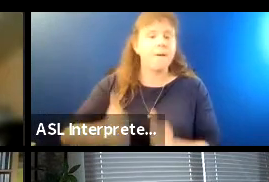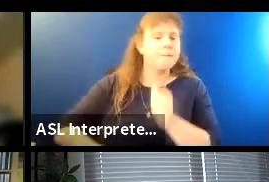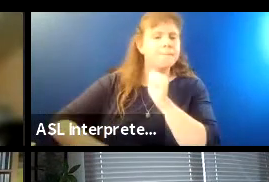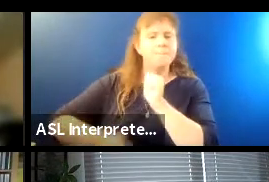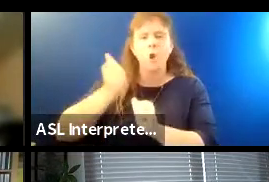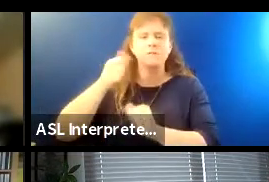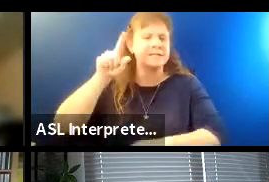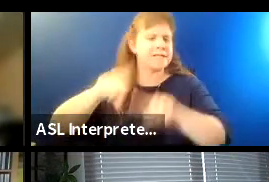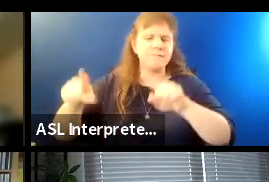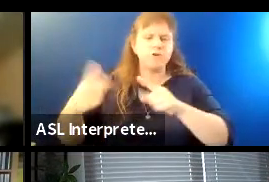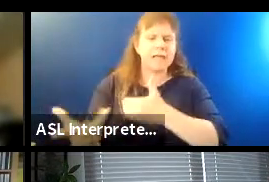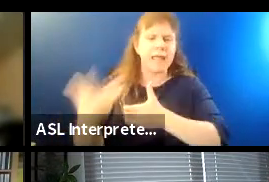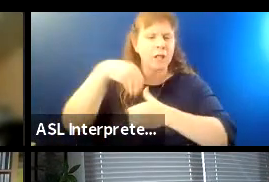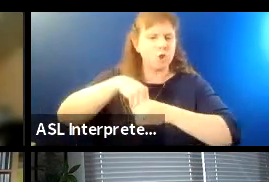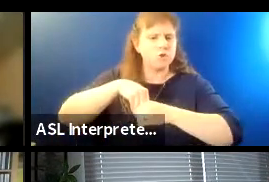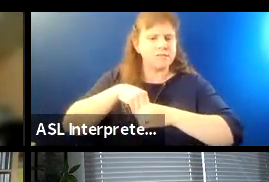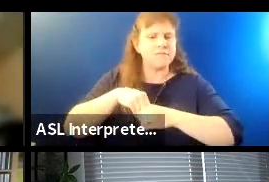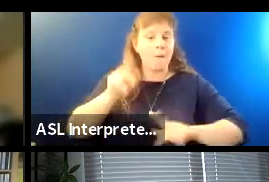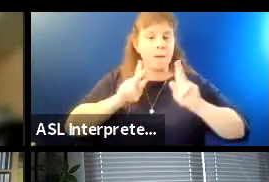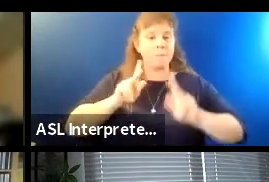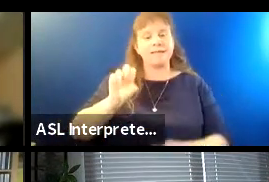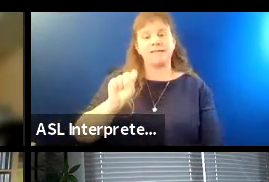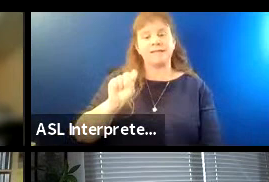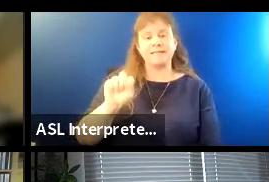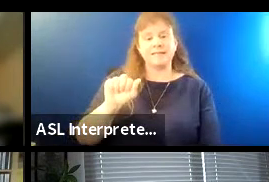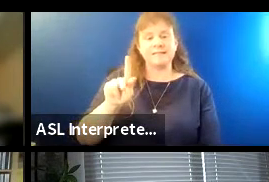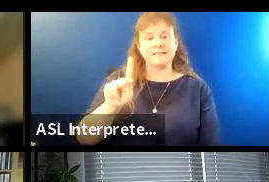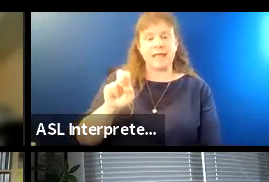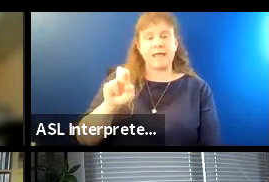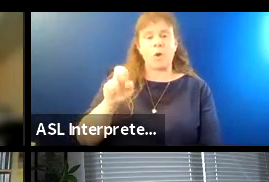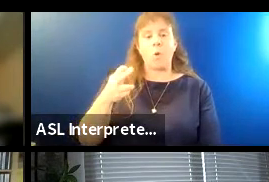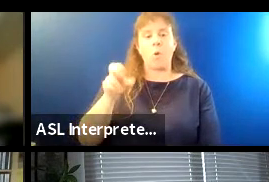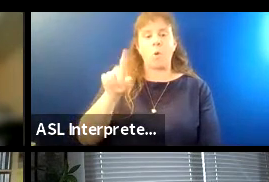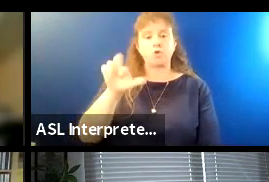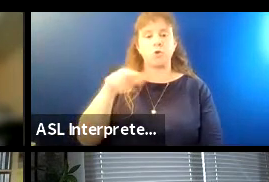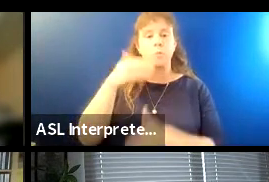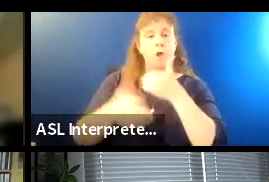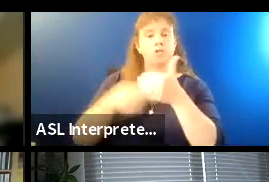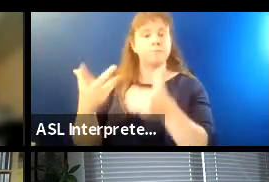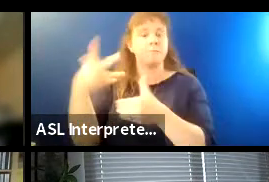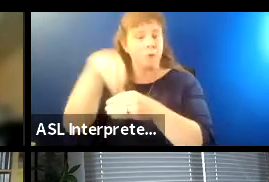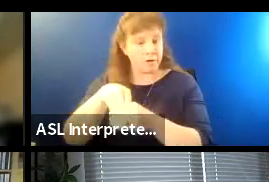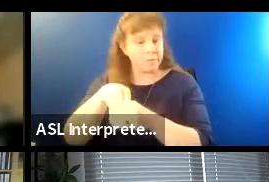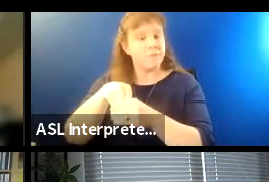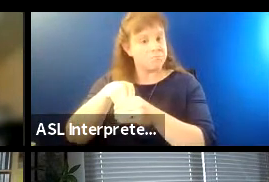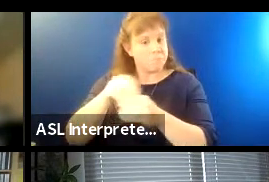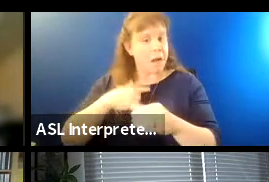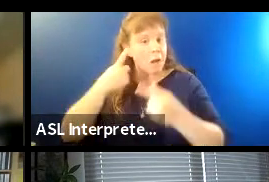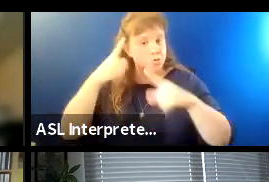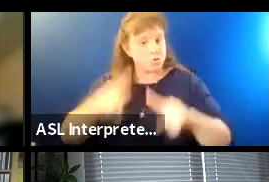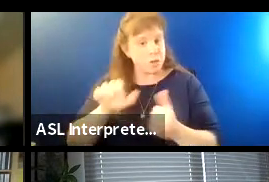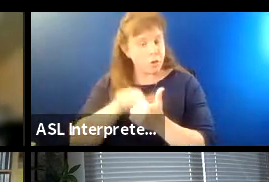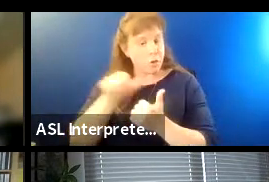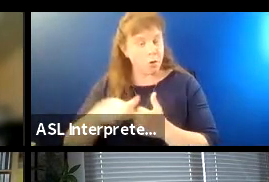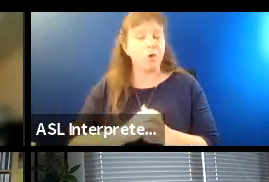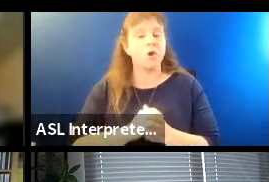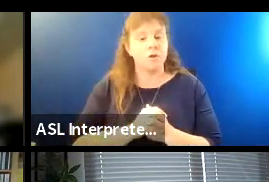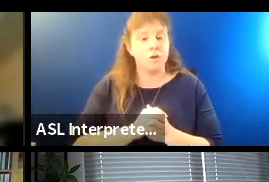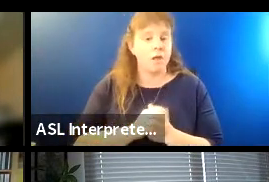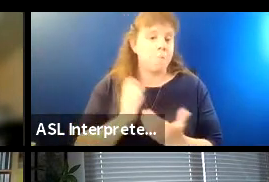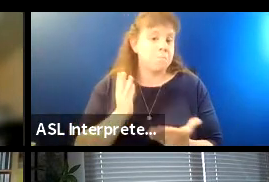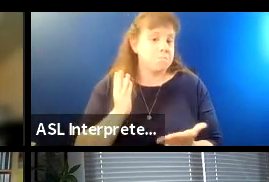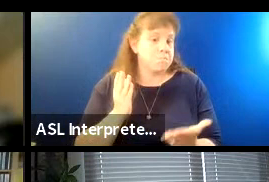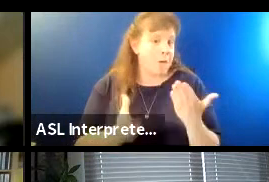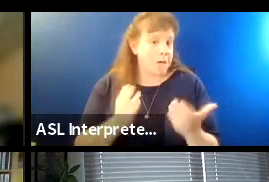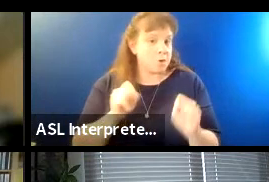public stakeholder process she's been part of, and that's for commendation and replication, and I agree with her on that. Maybe it could have